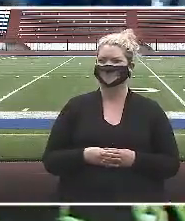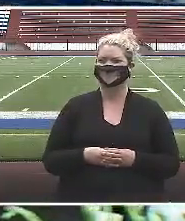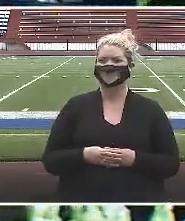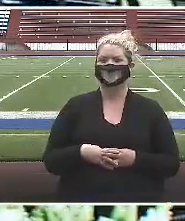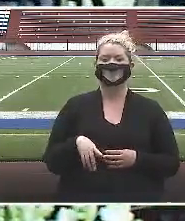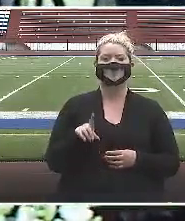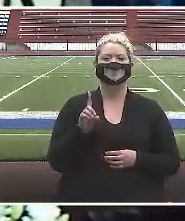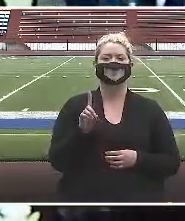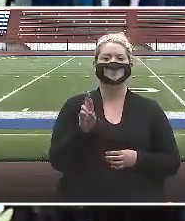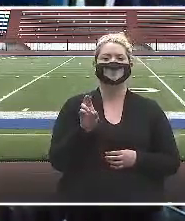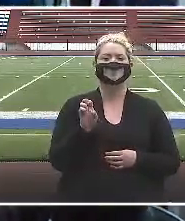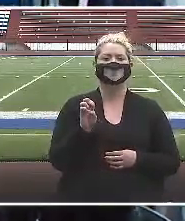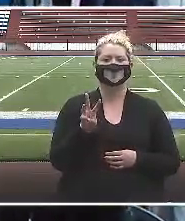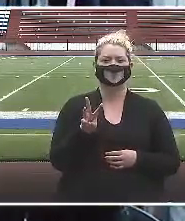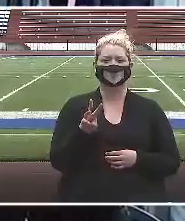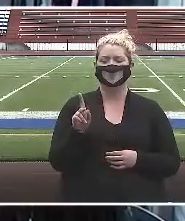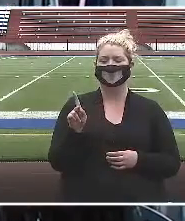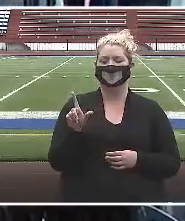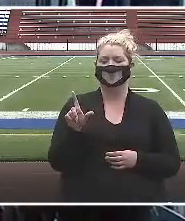Drew Klein.